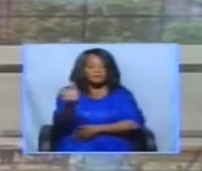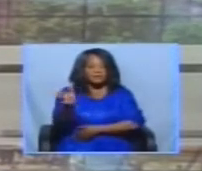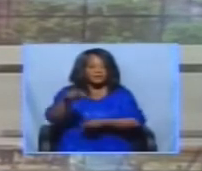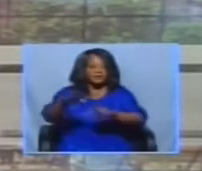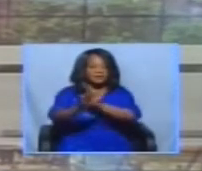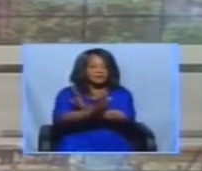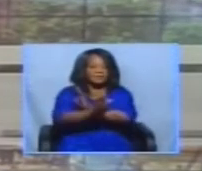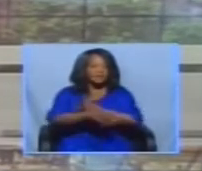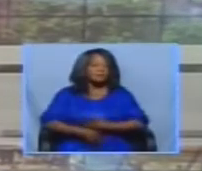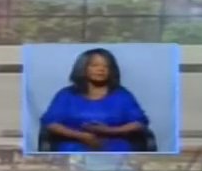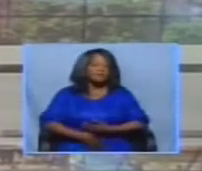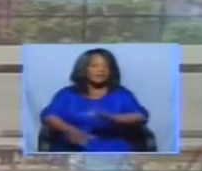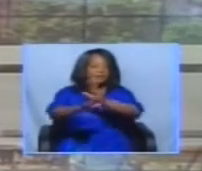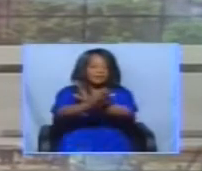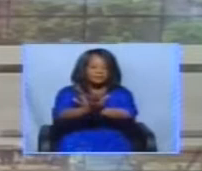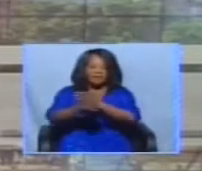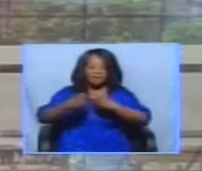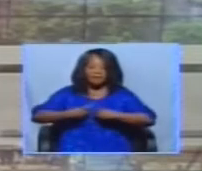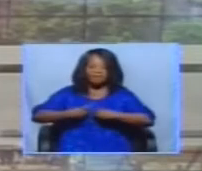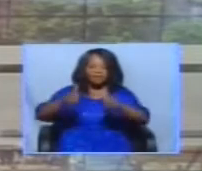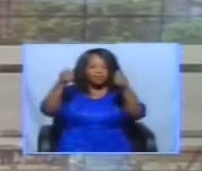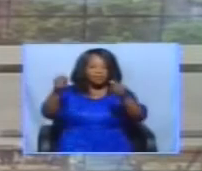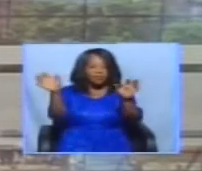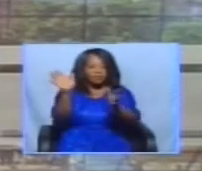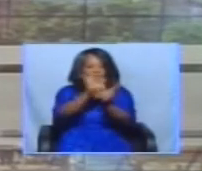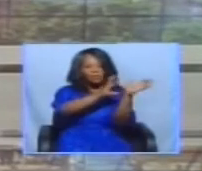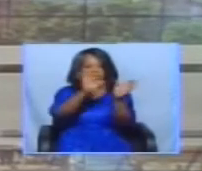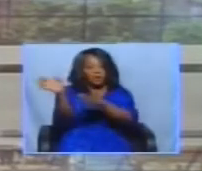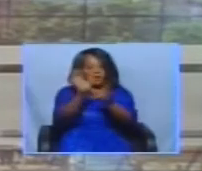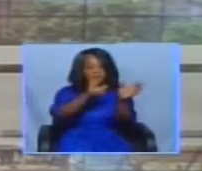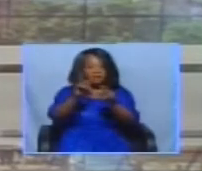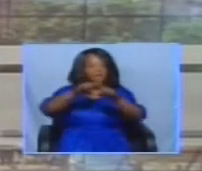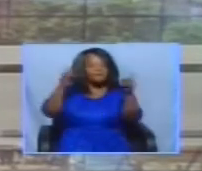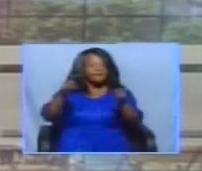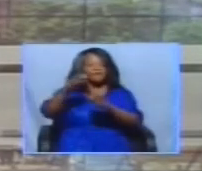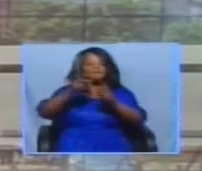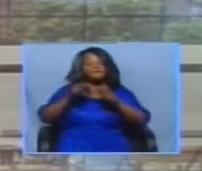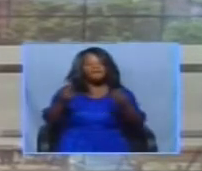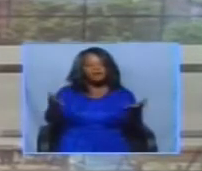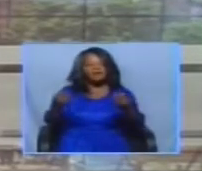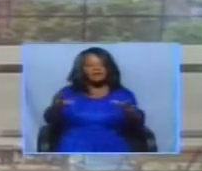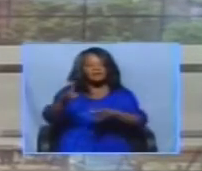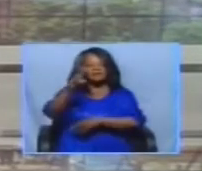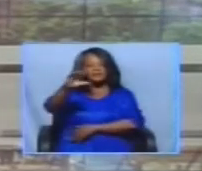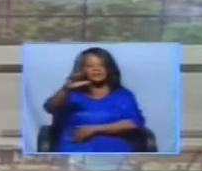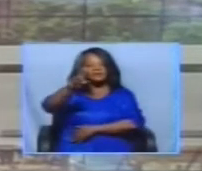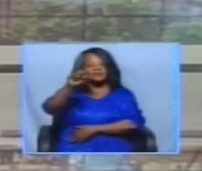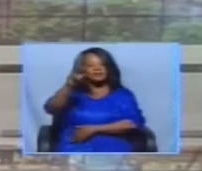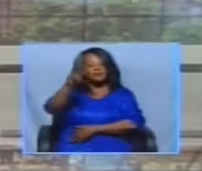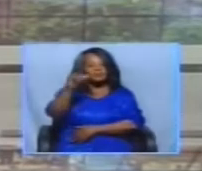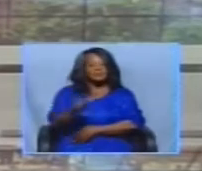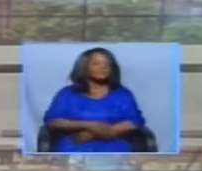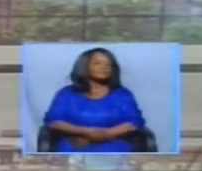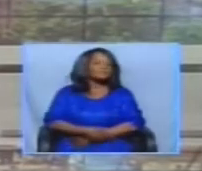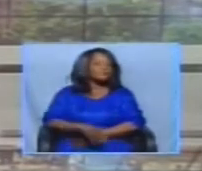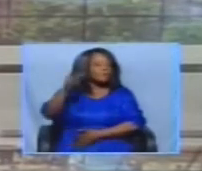Zambia has favorable weather for various crops. Mr. Wang was speaking at a media briefing in Lusaka last night. And Minister of Foreign